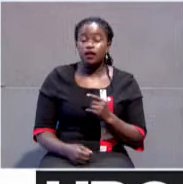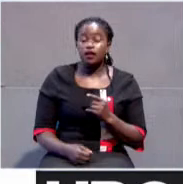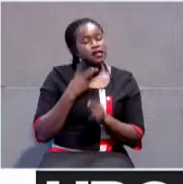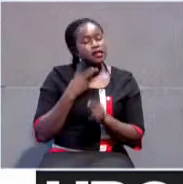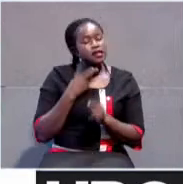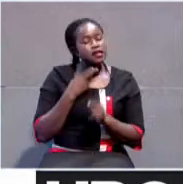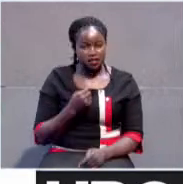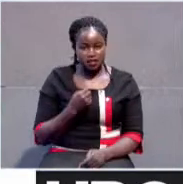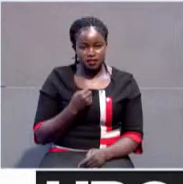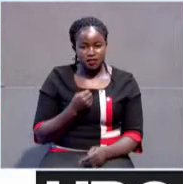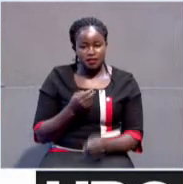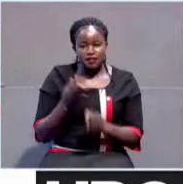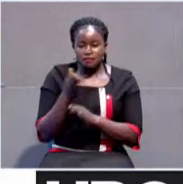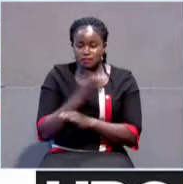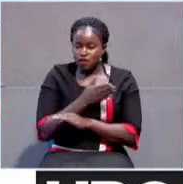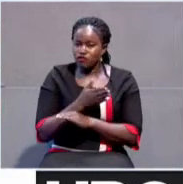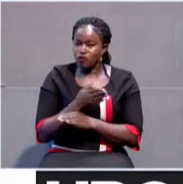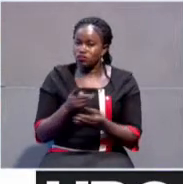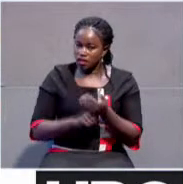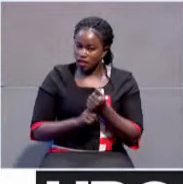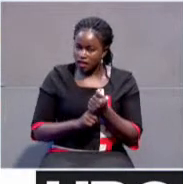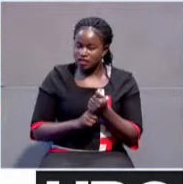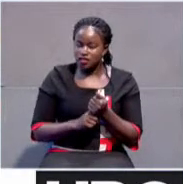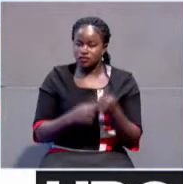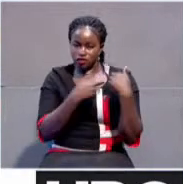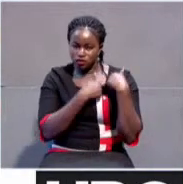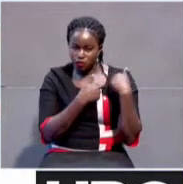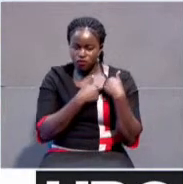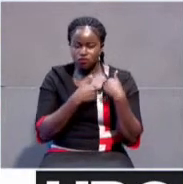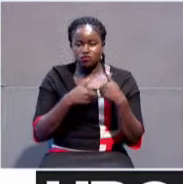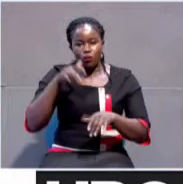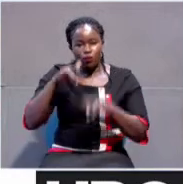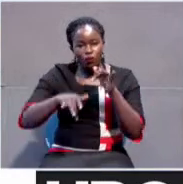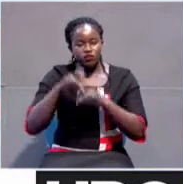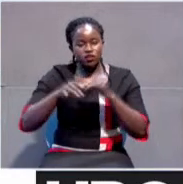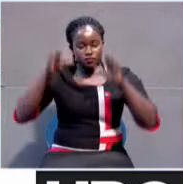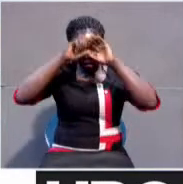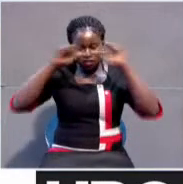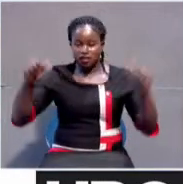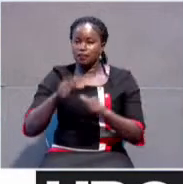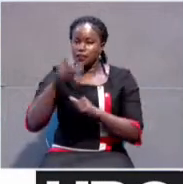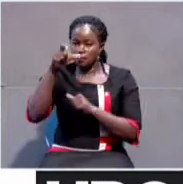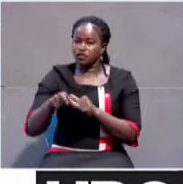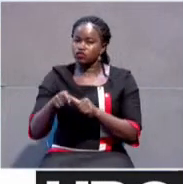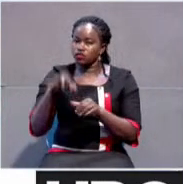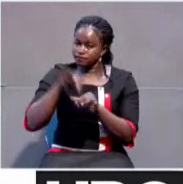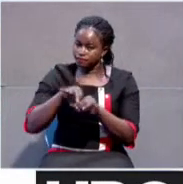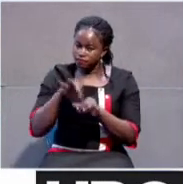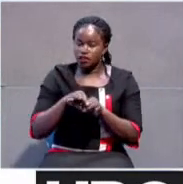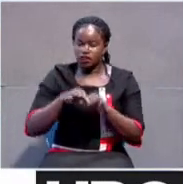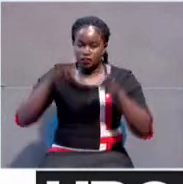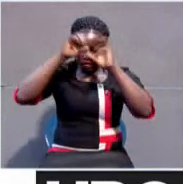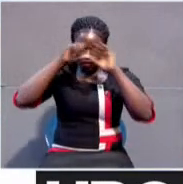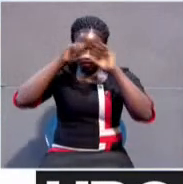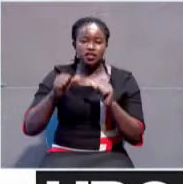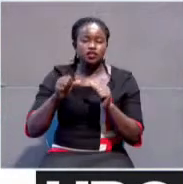that before assuming the duties of office of the president, a person elected the president shall